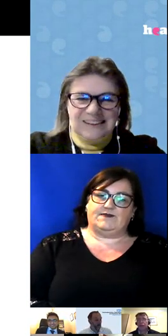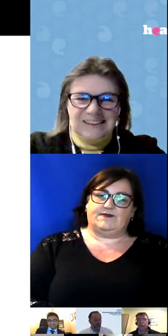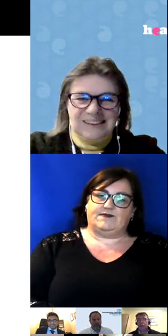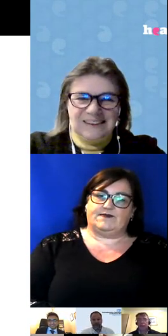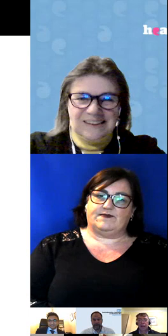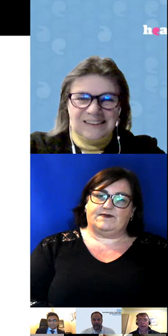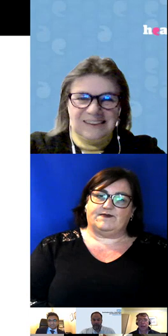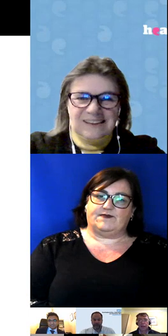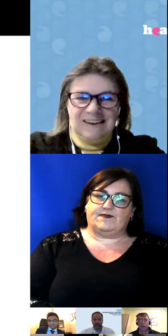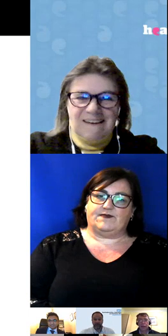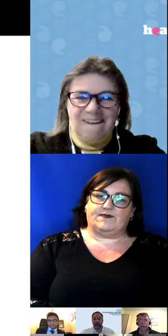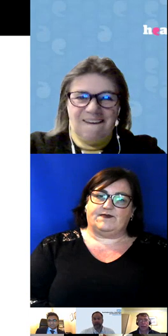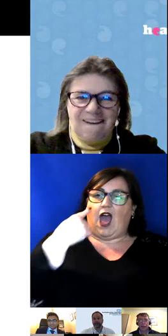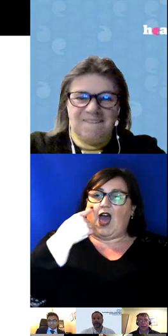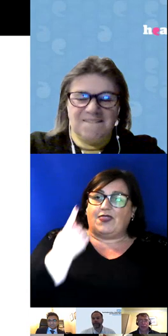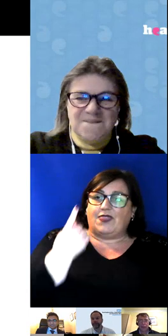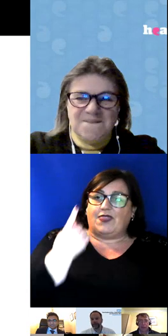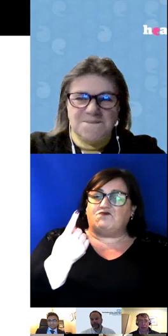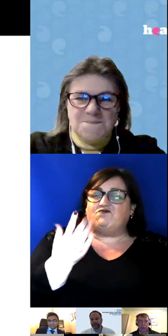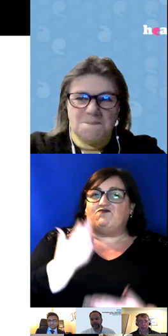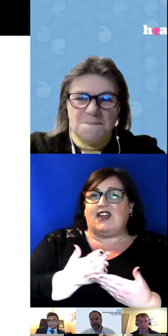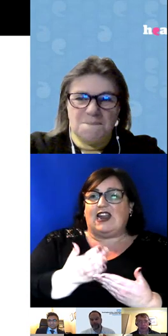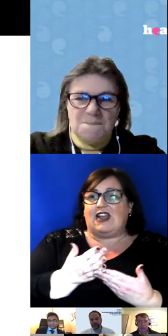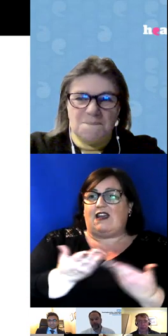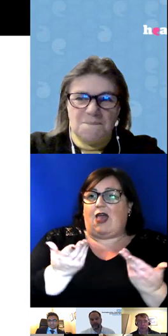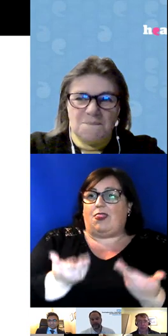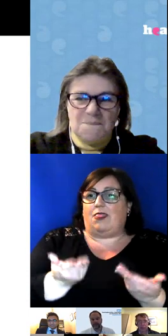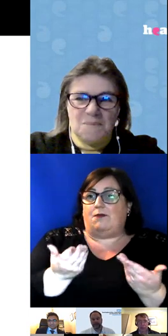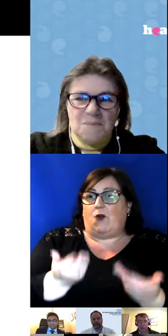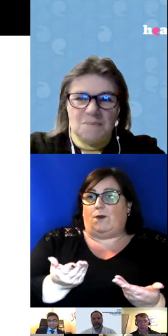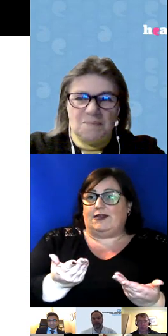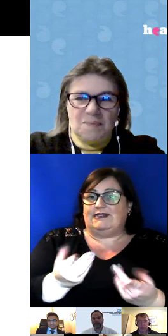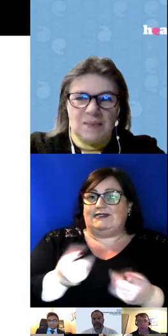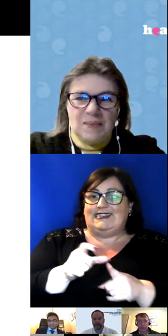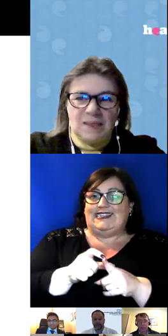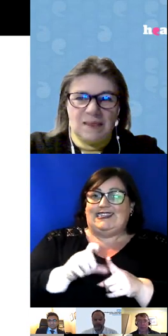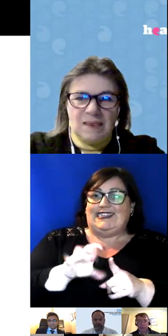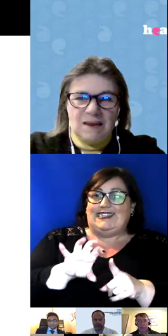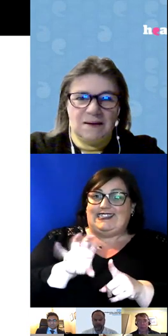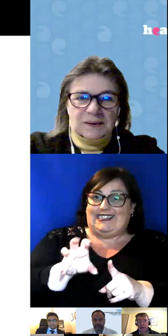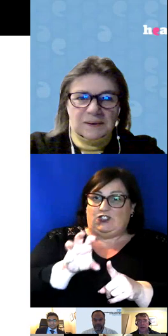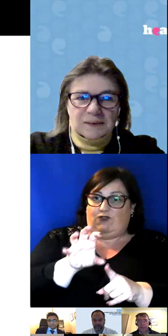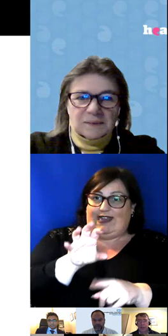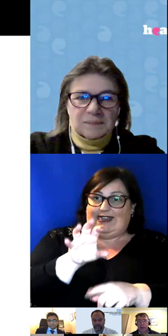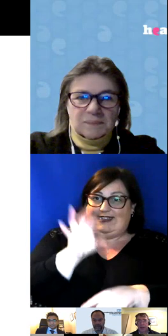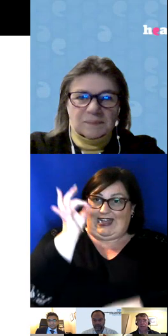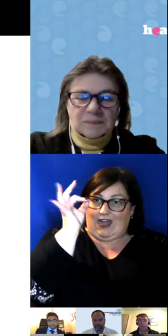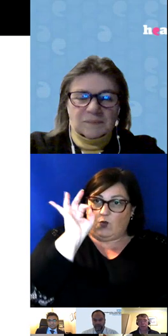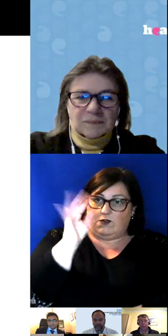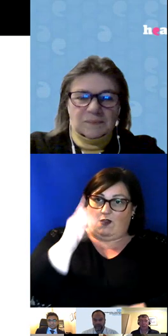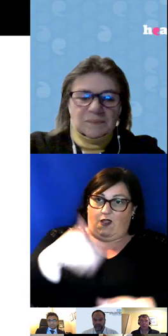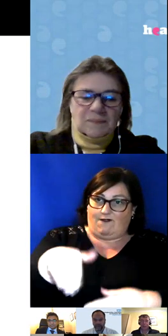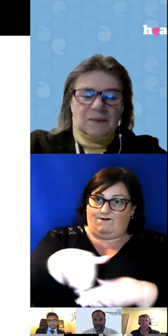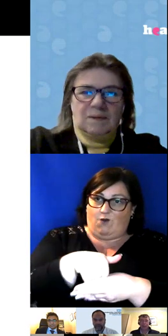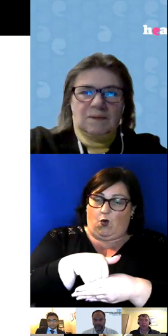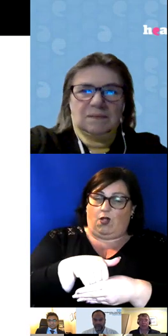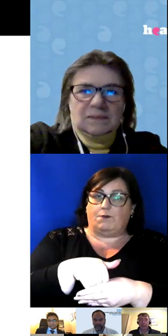to say at this stage, district council involvement has been fairly limited, in that anyone's